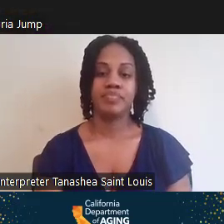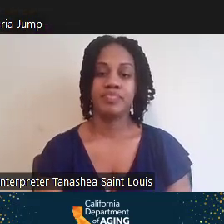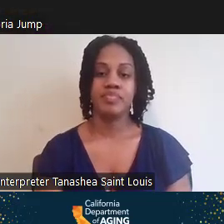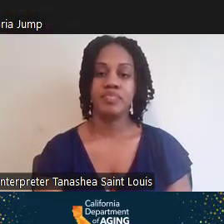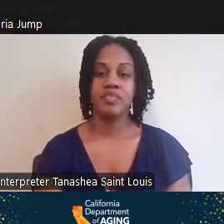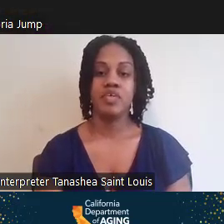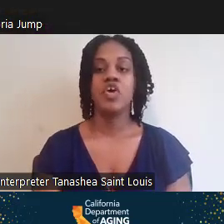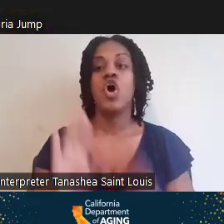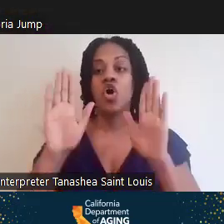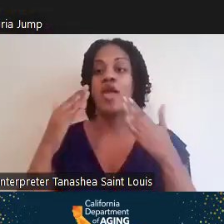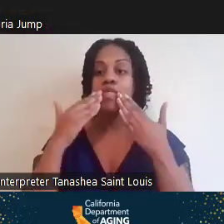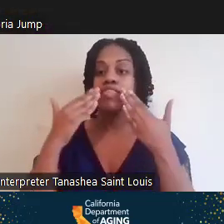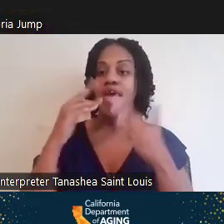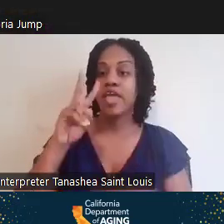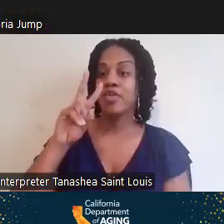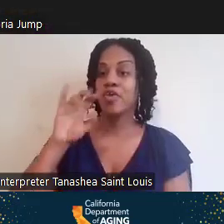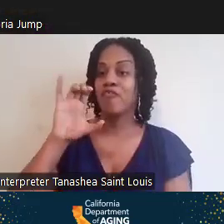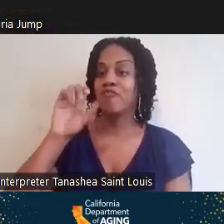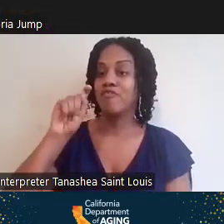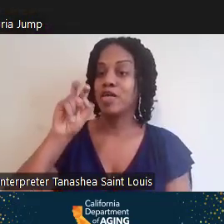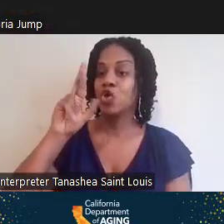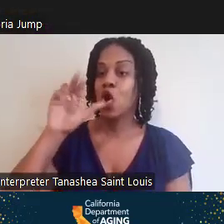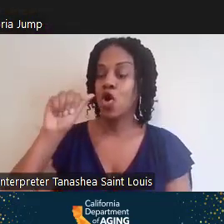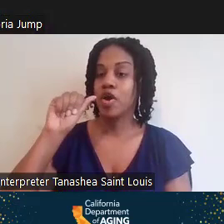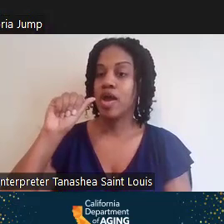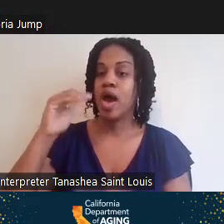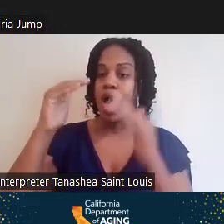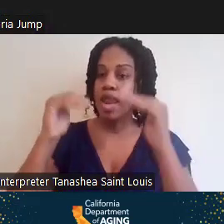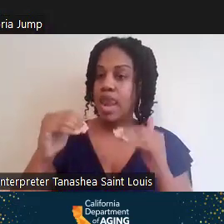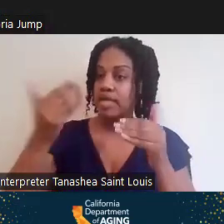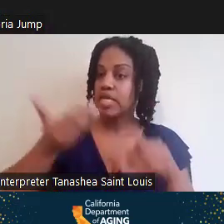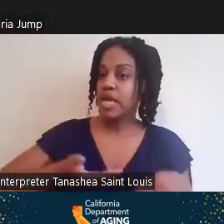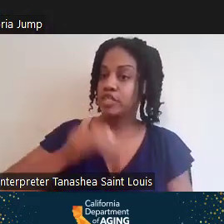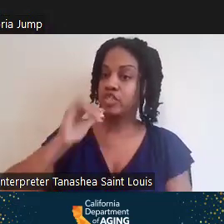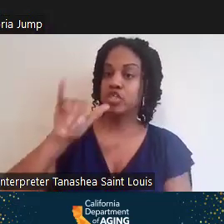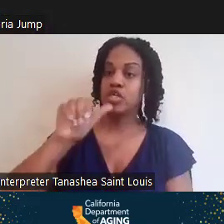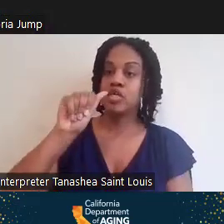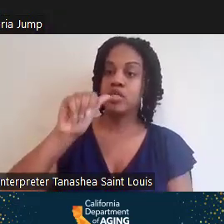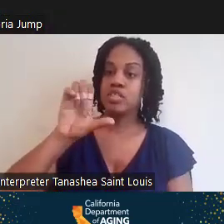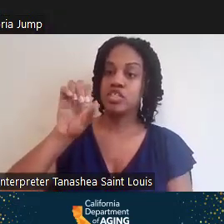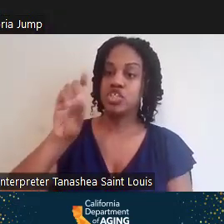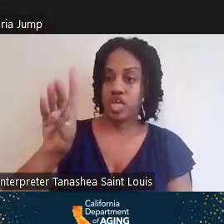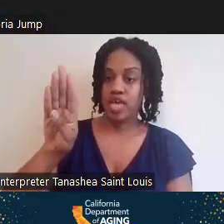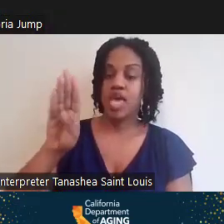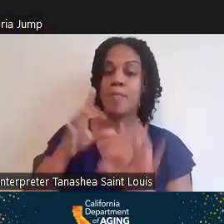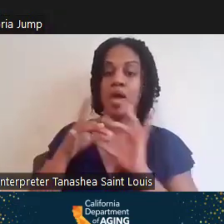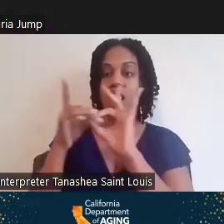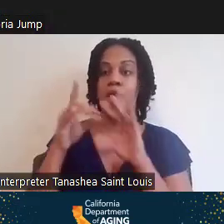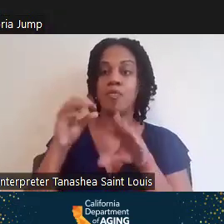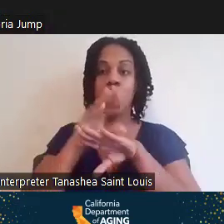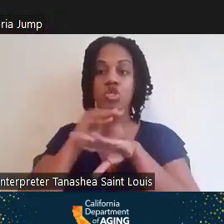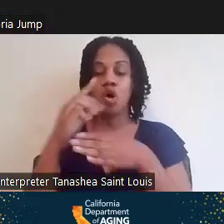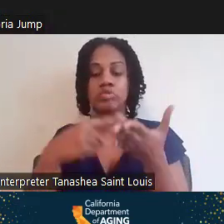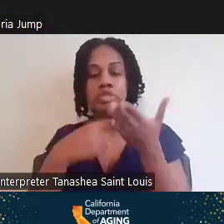Great. Thank you, Victoria. Next, I'm going to introduce Jacob Bilecki from Collaborative Consulting to discuss the